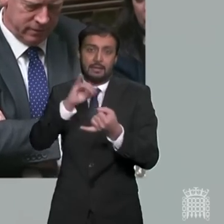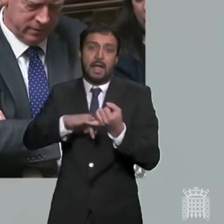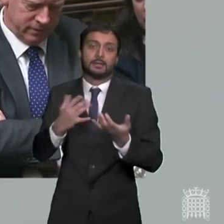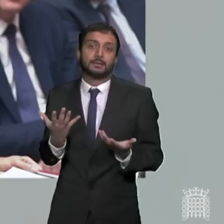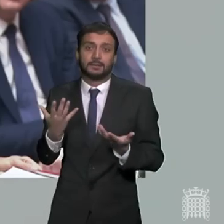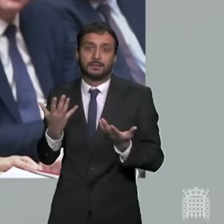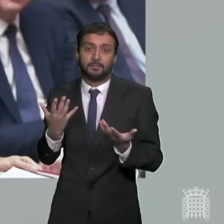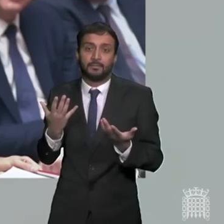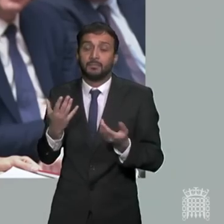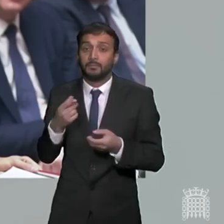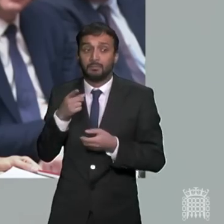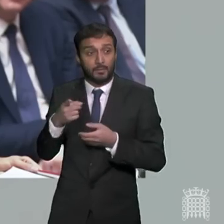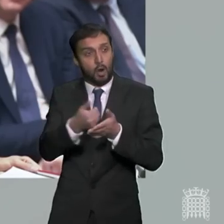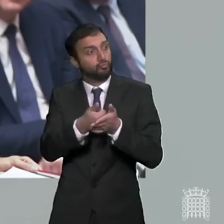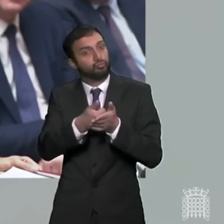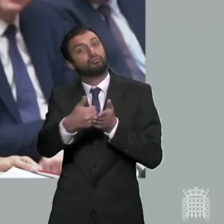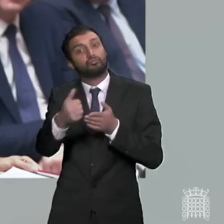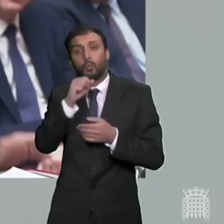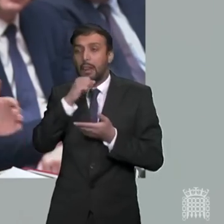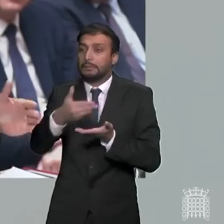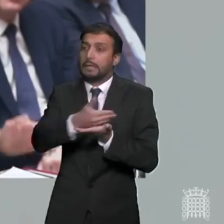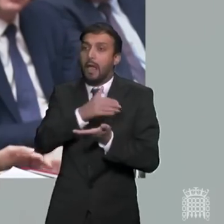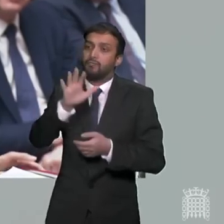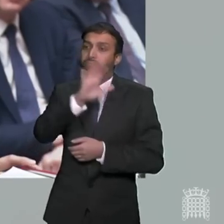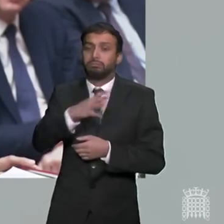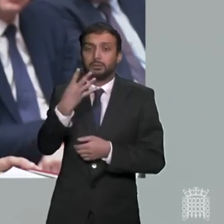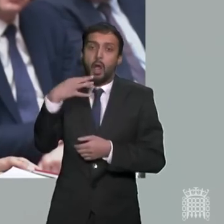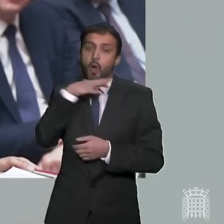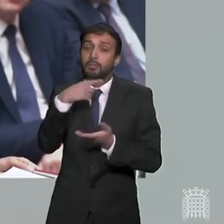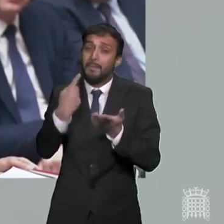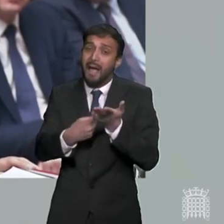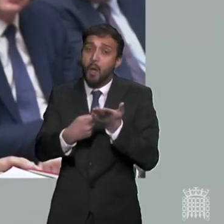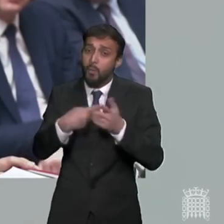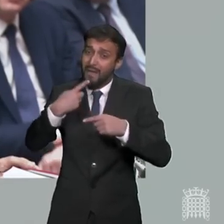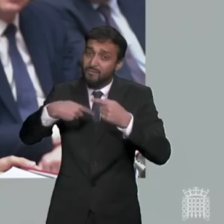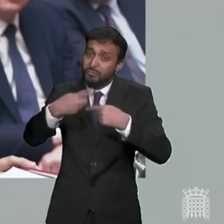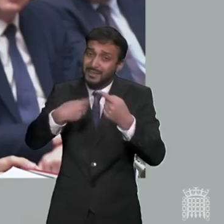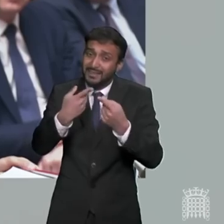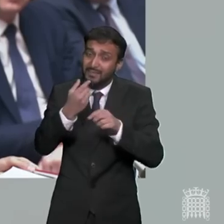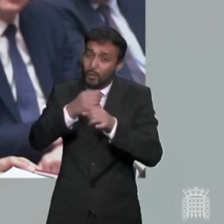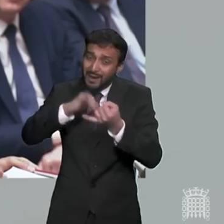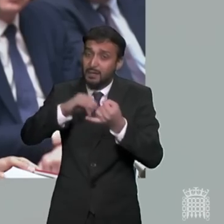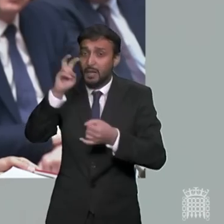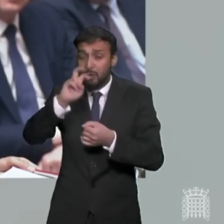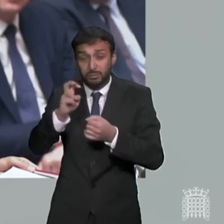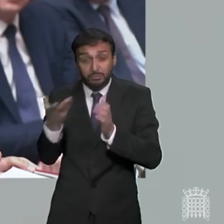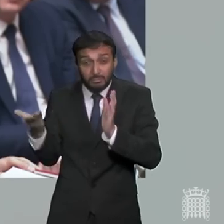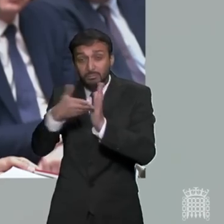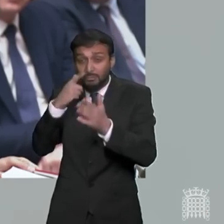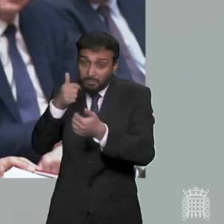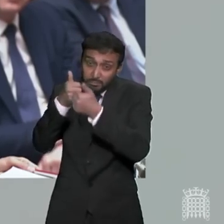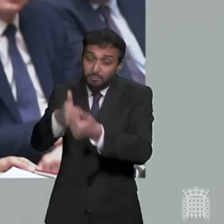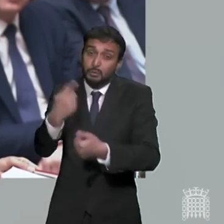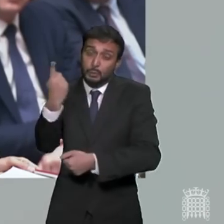about £900 on their bills this winter, with extra support for the most vulnerable. And that is, Mr. Speaker, an example of